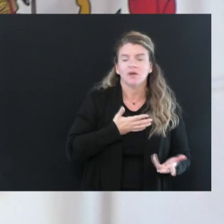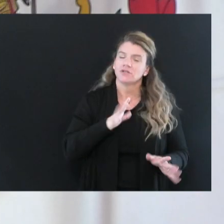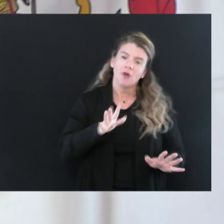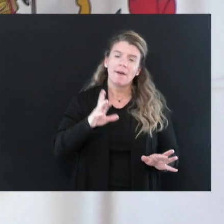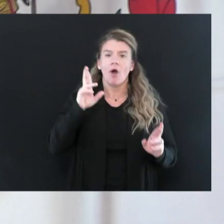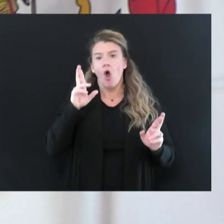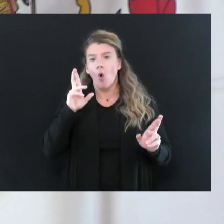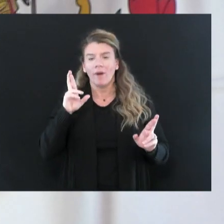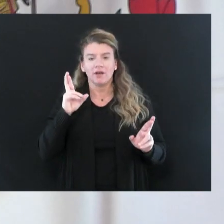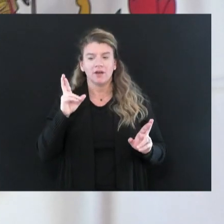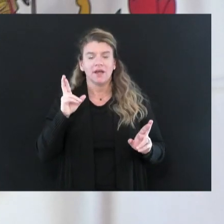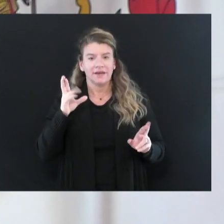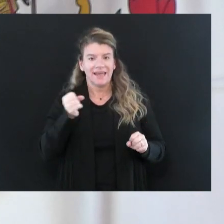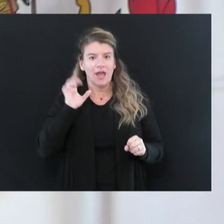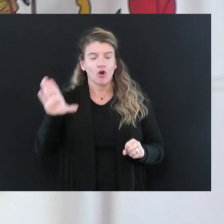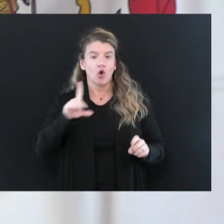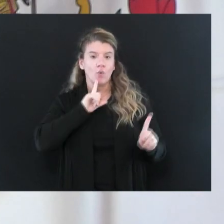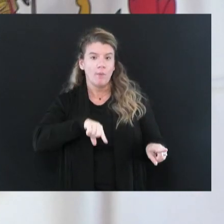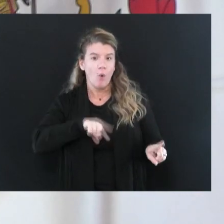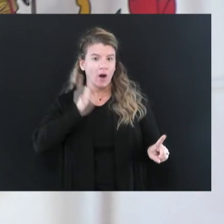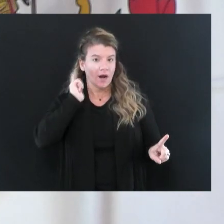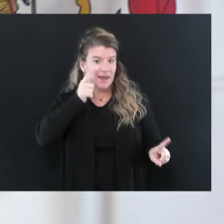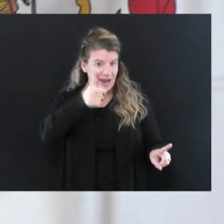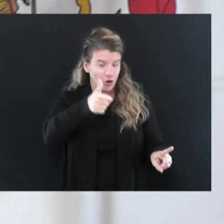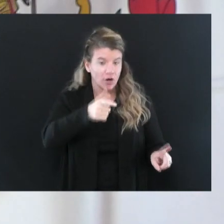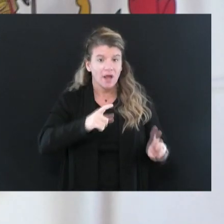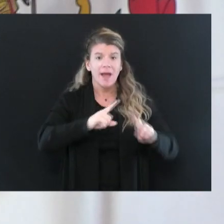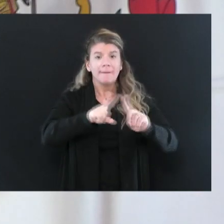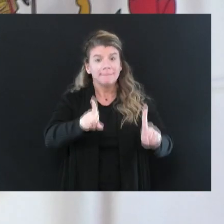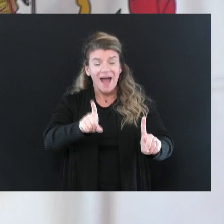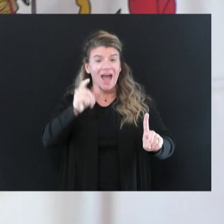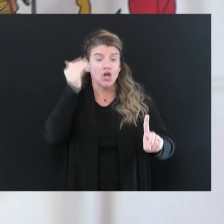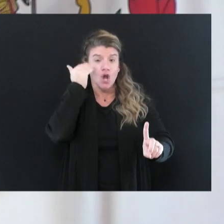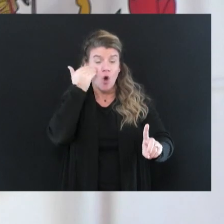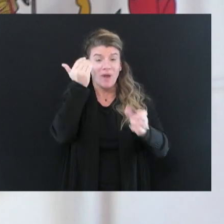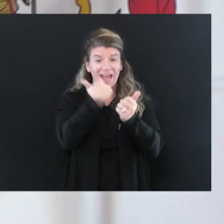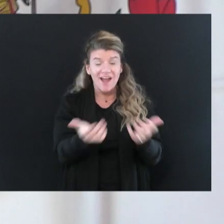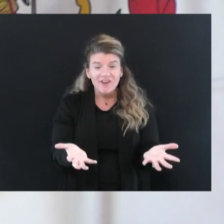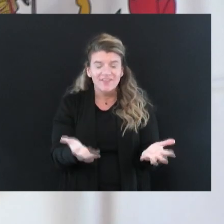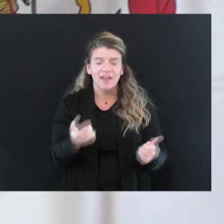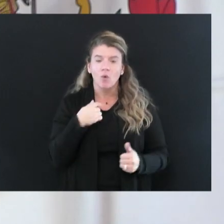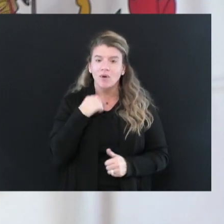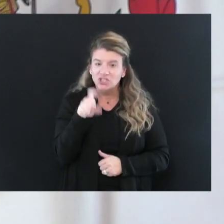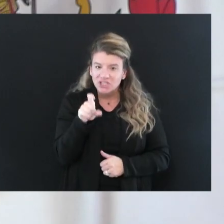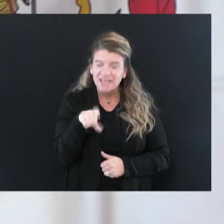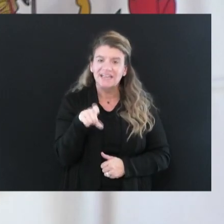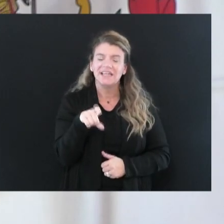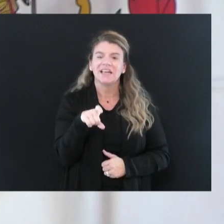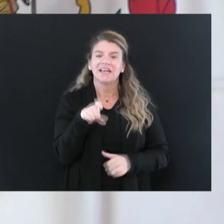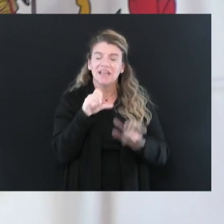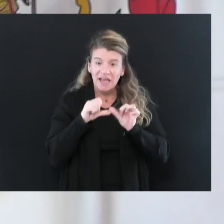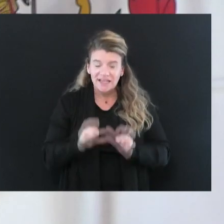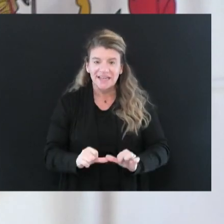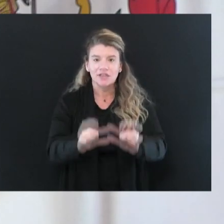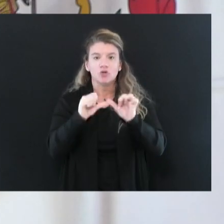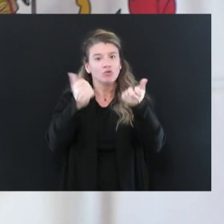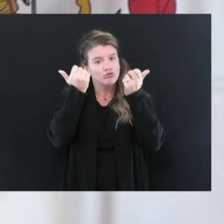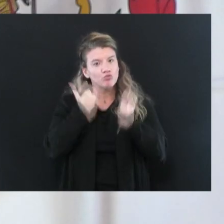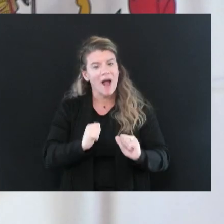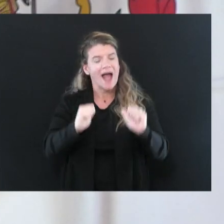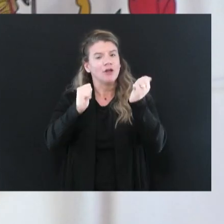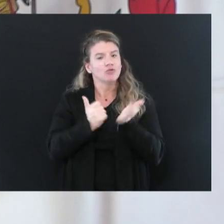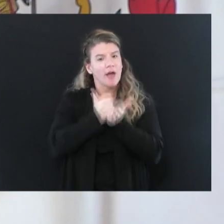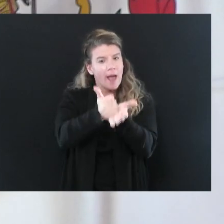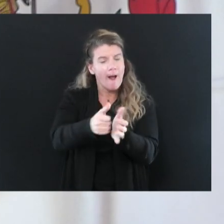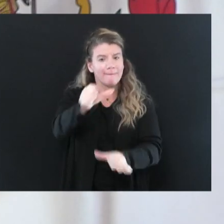definitely get her report here in just a little while, but with all that being said, you know, we just need to continue to try to help one